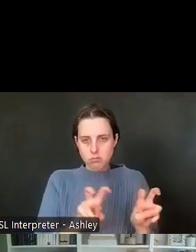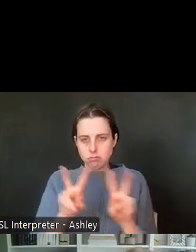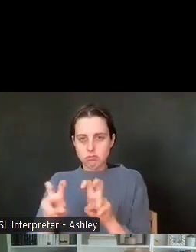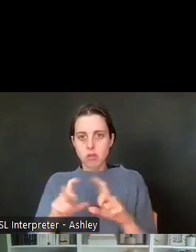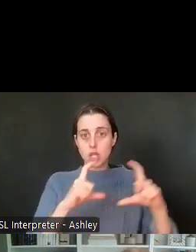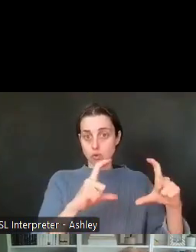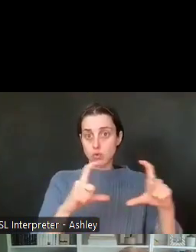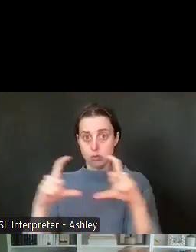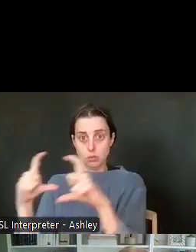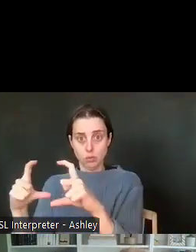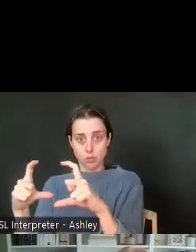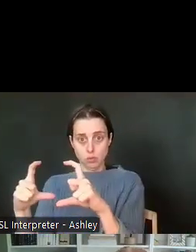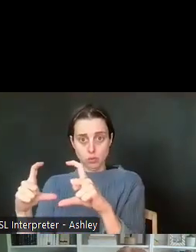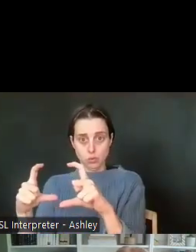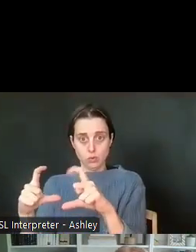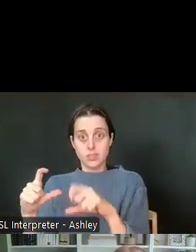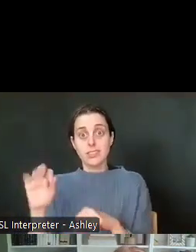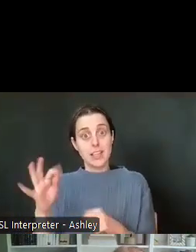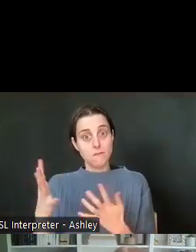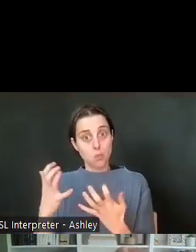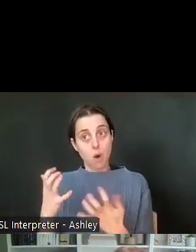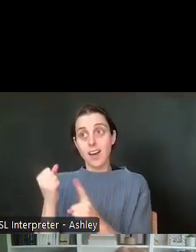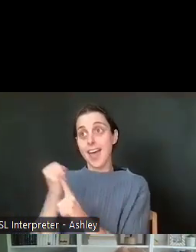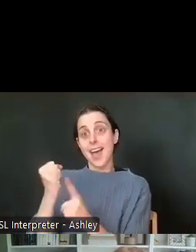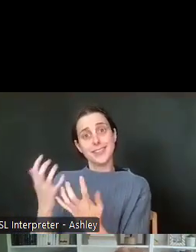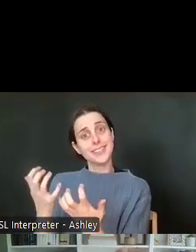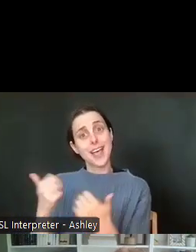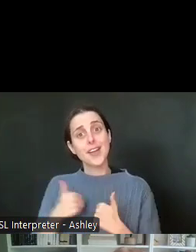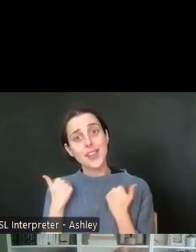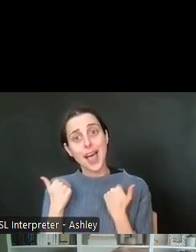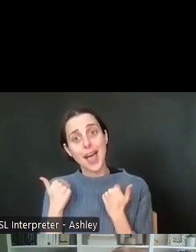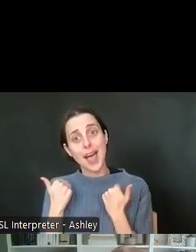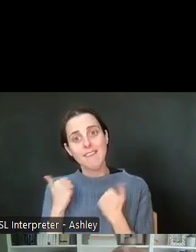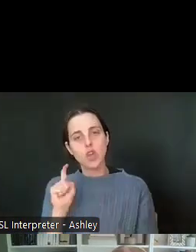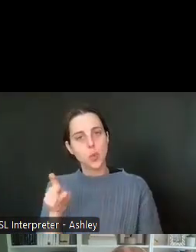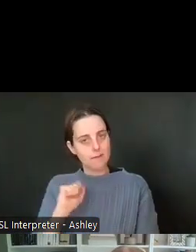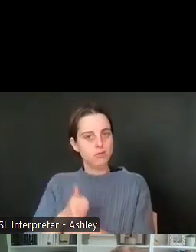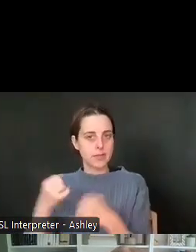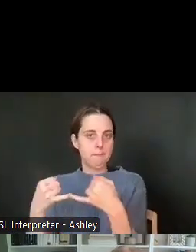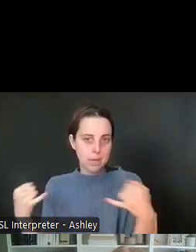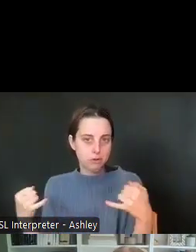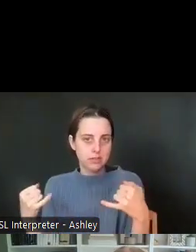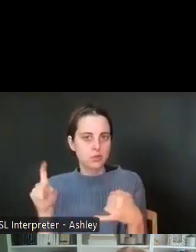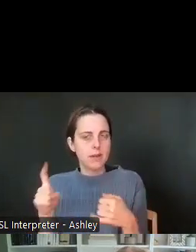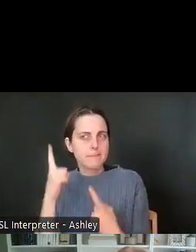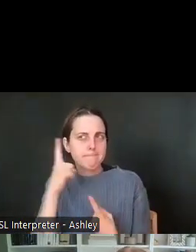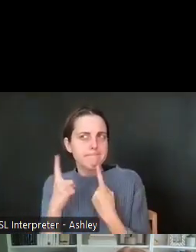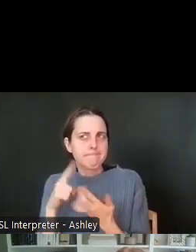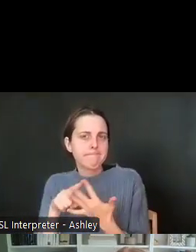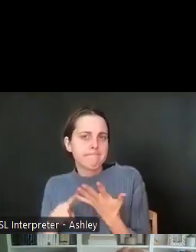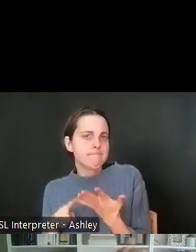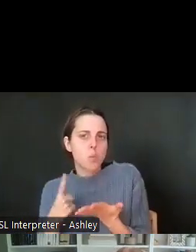going to get to that desired state, what are the boundaries that would have to be in place in order to help you do that?